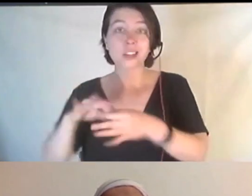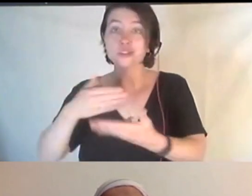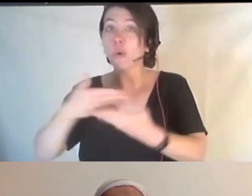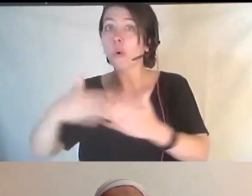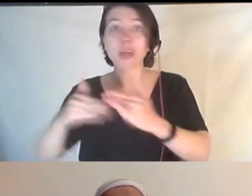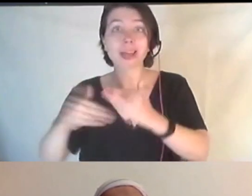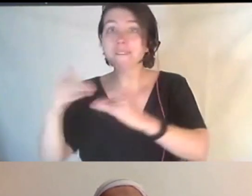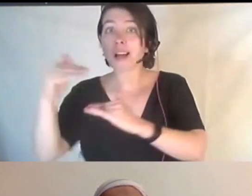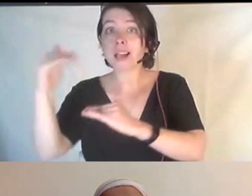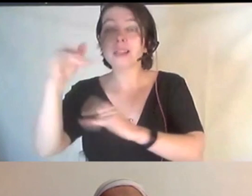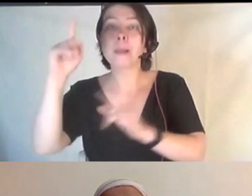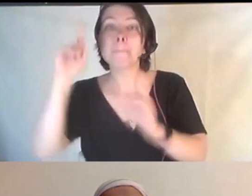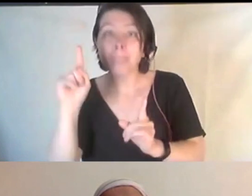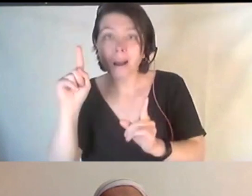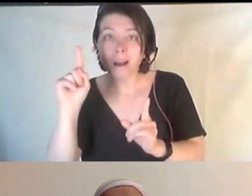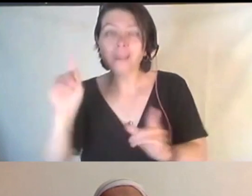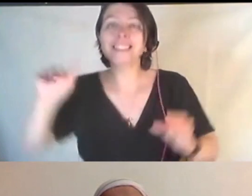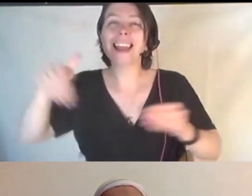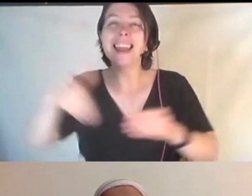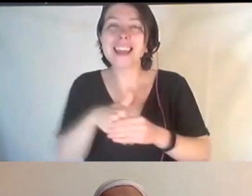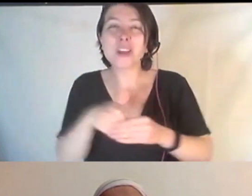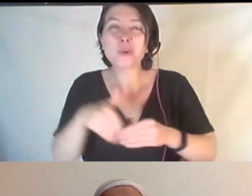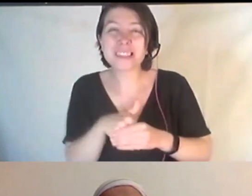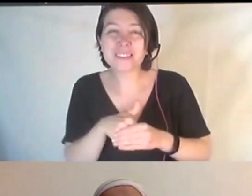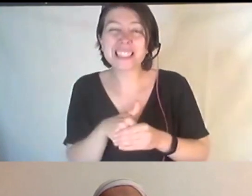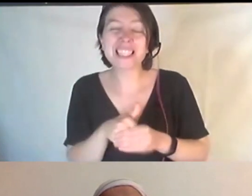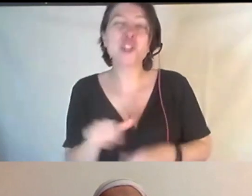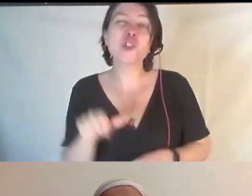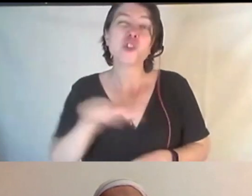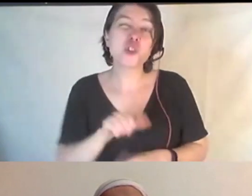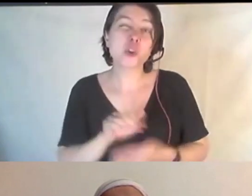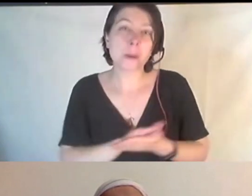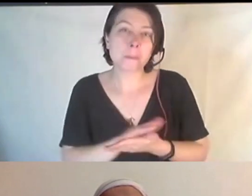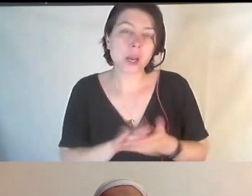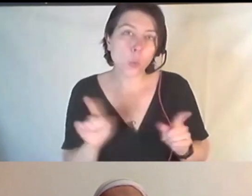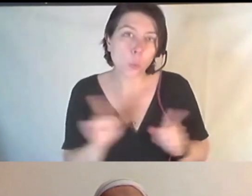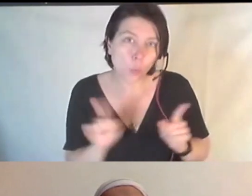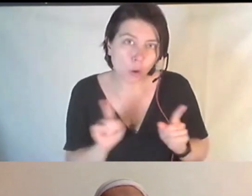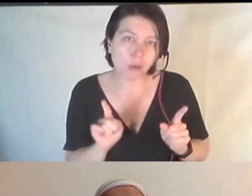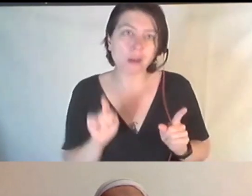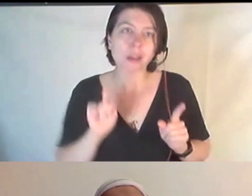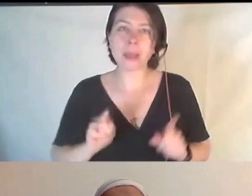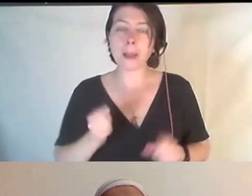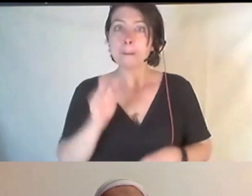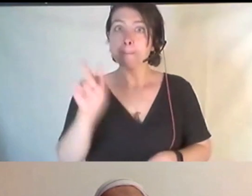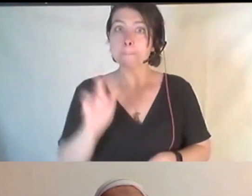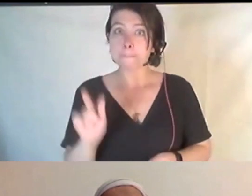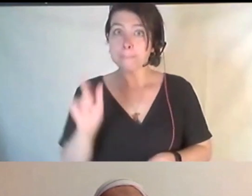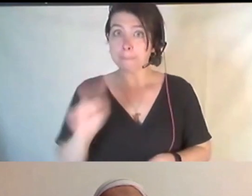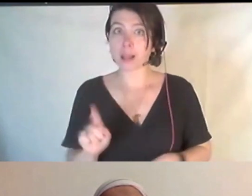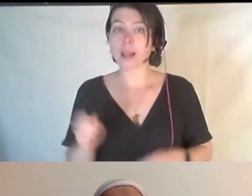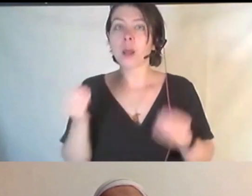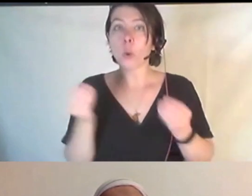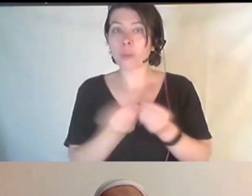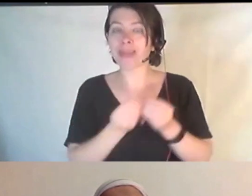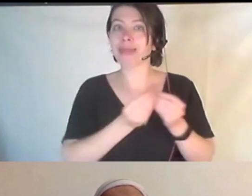inclusivity should also mean for those who want to have a gallery practice, a curatorial practice, to have their work seen alongside